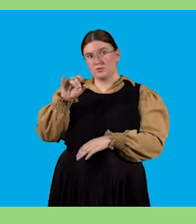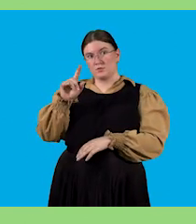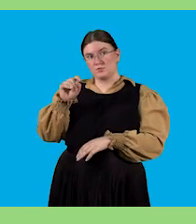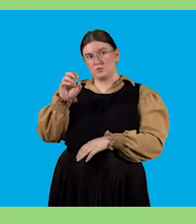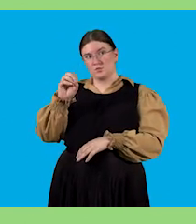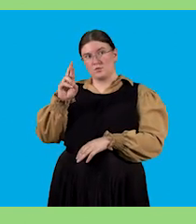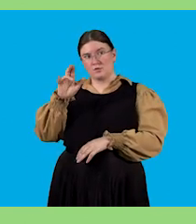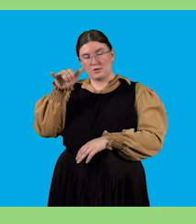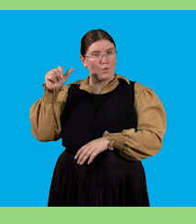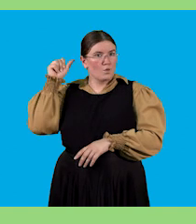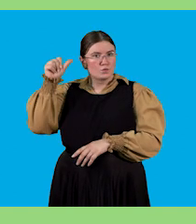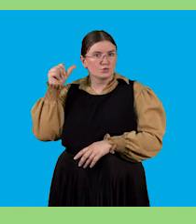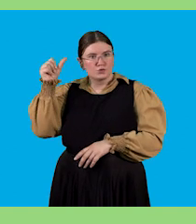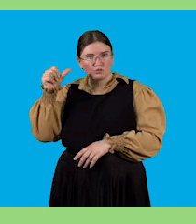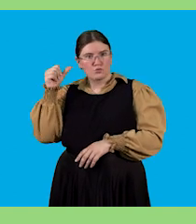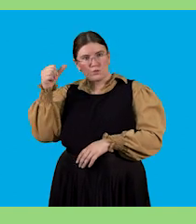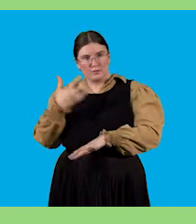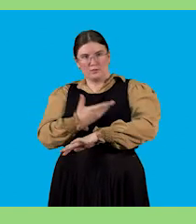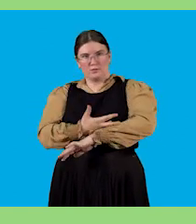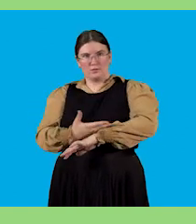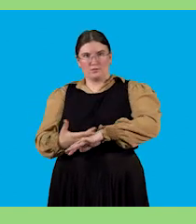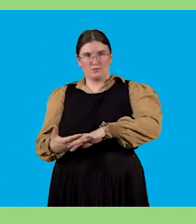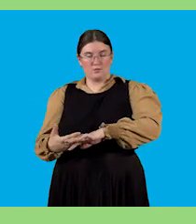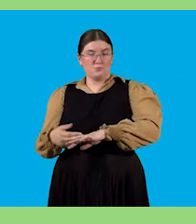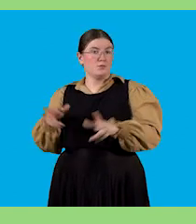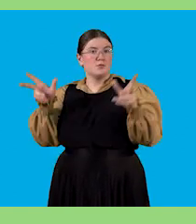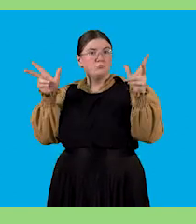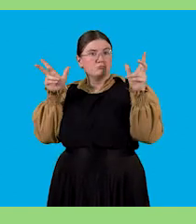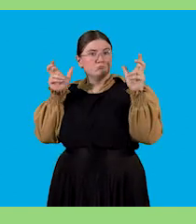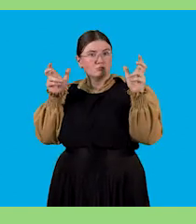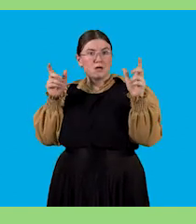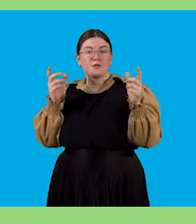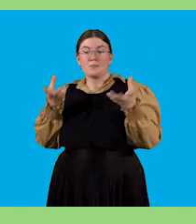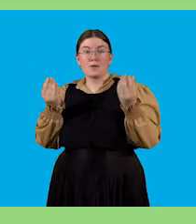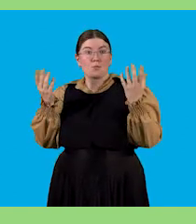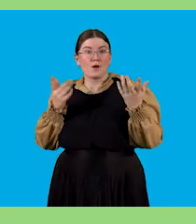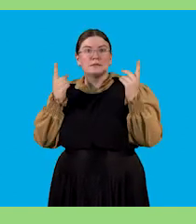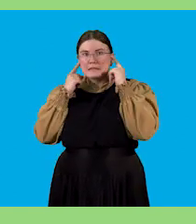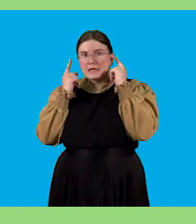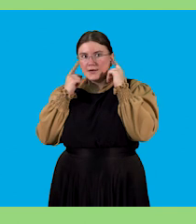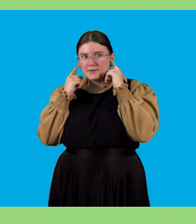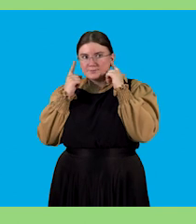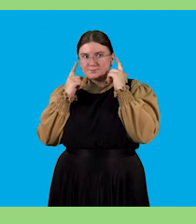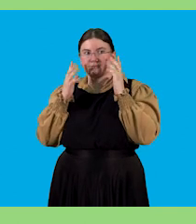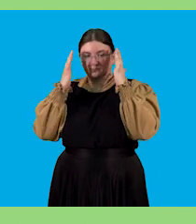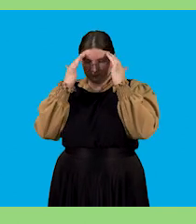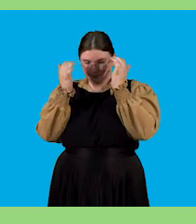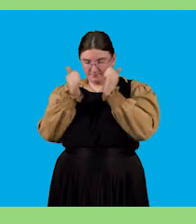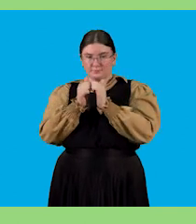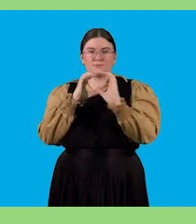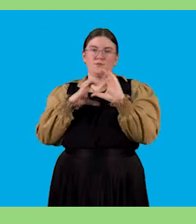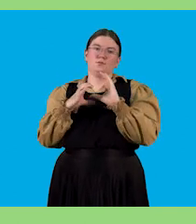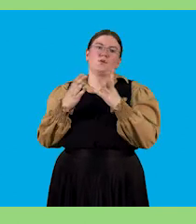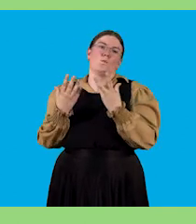The auditory nerve is basically a nerve that is found in the ear and sends messages to the brain, and